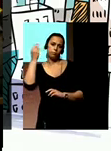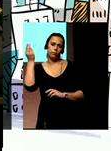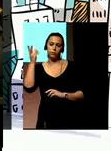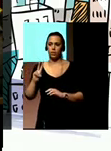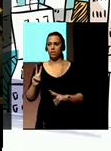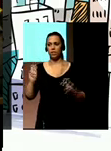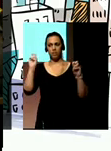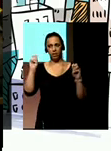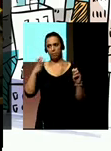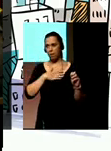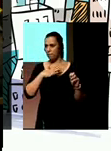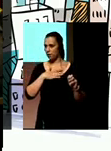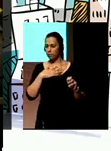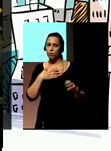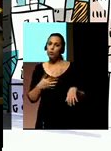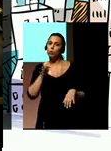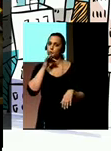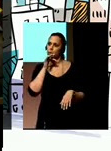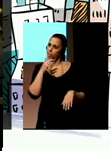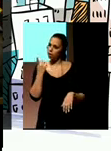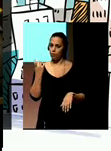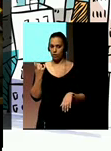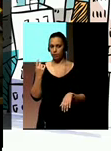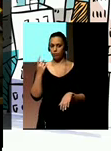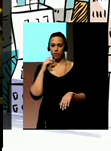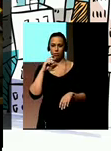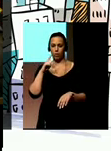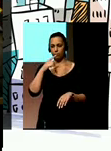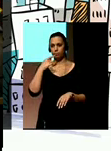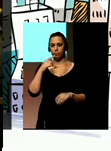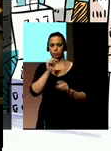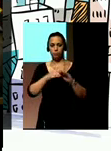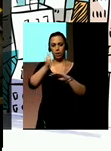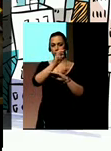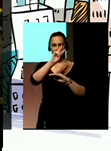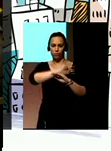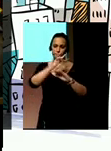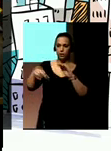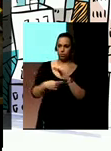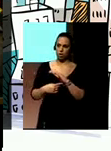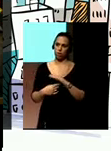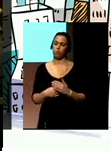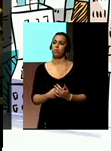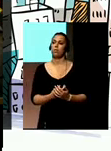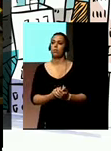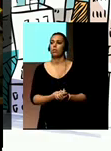localization. In terms of heritage, this is in a